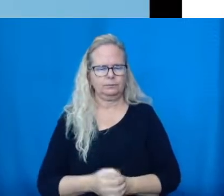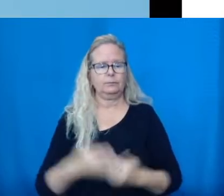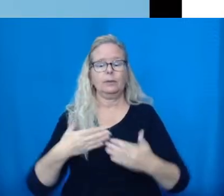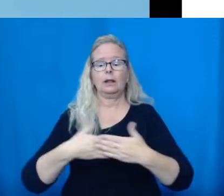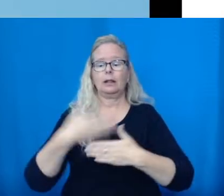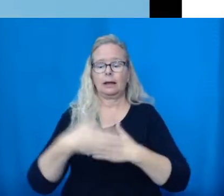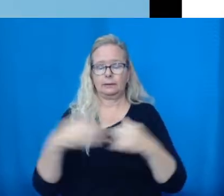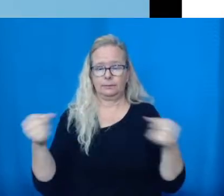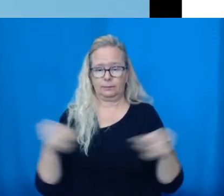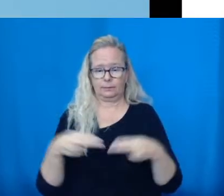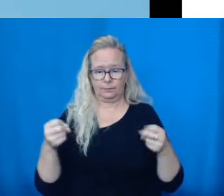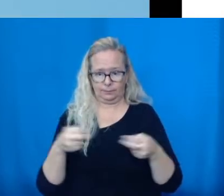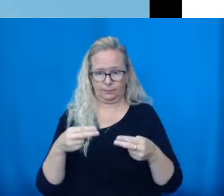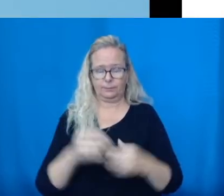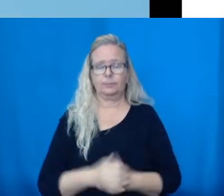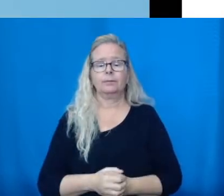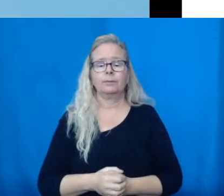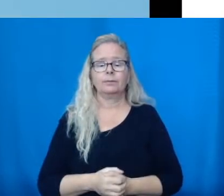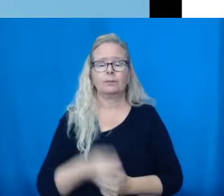Next slide, please.